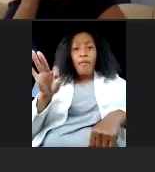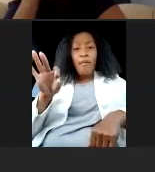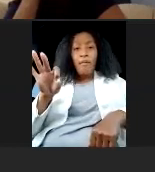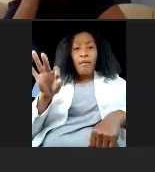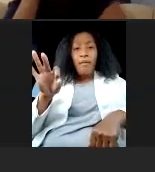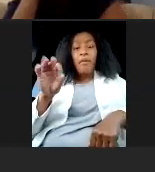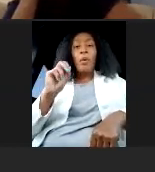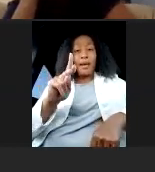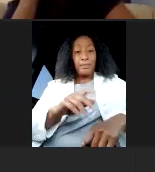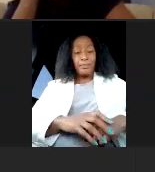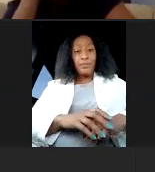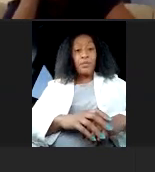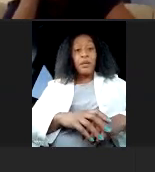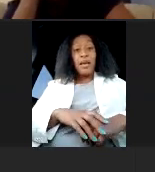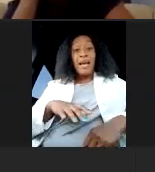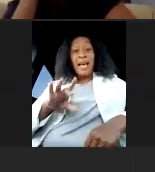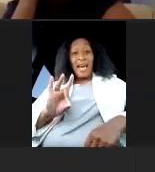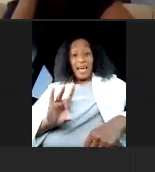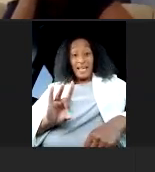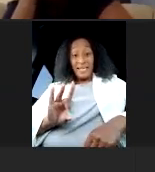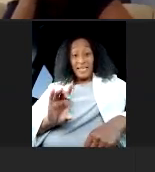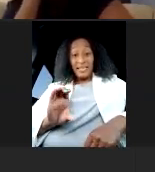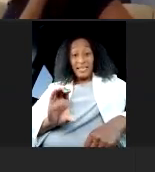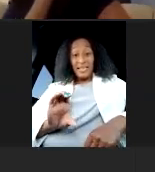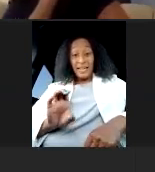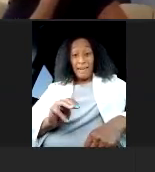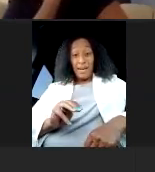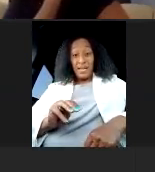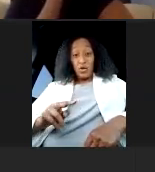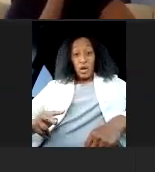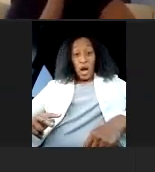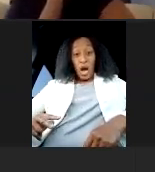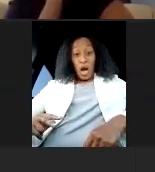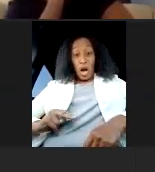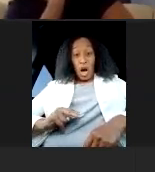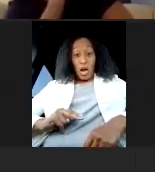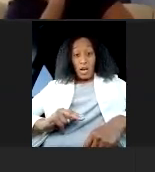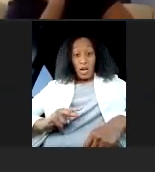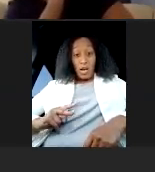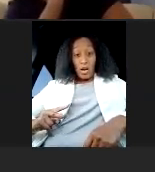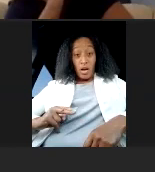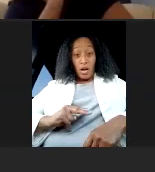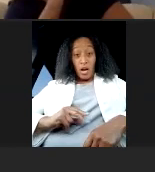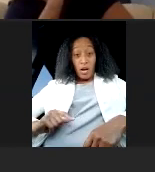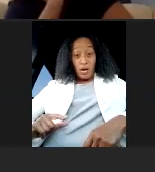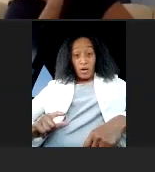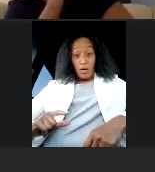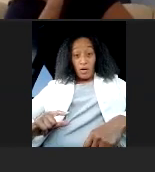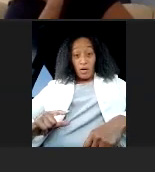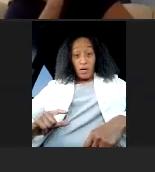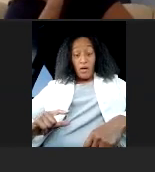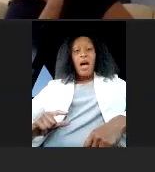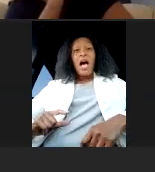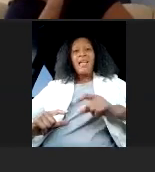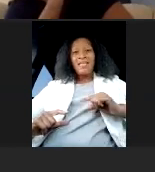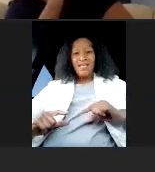Okay. So the 8 centimeters is out front because that's the measurement that I have. And then I take my